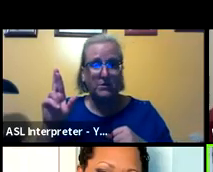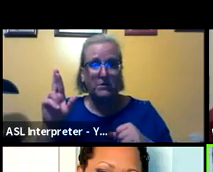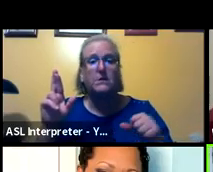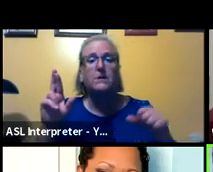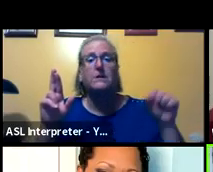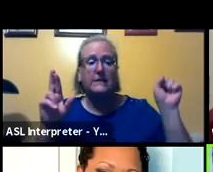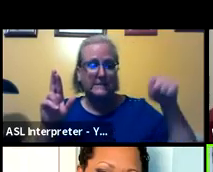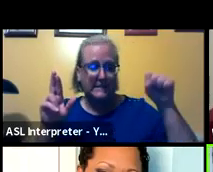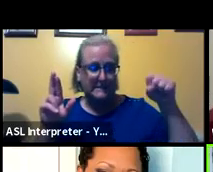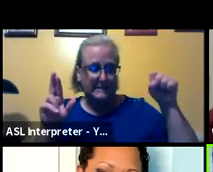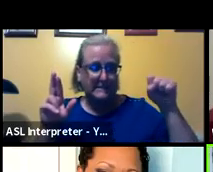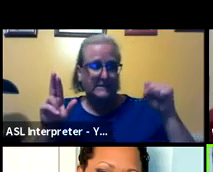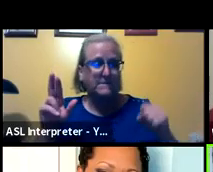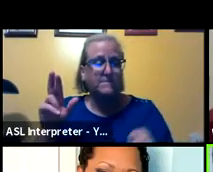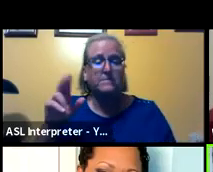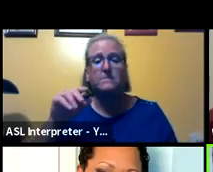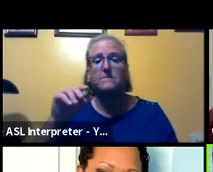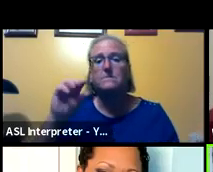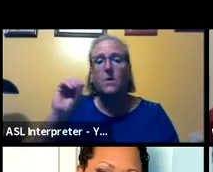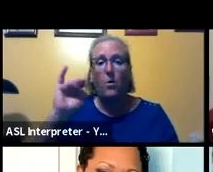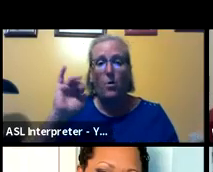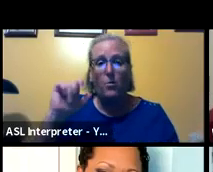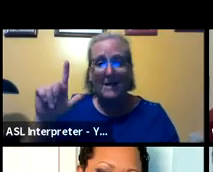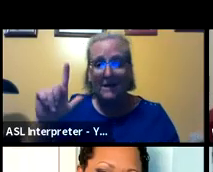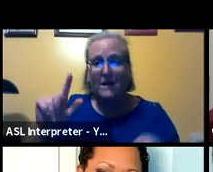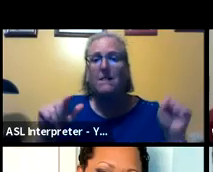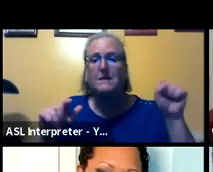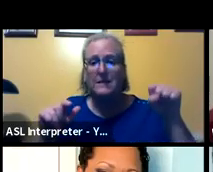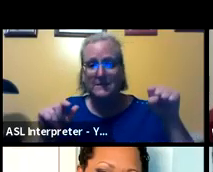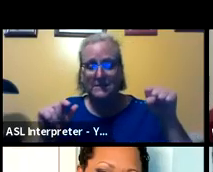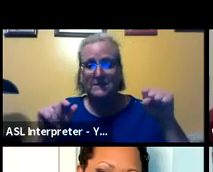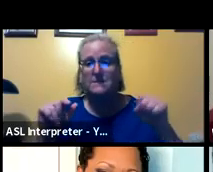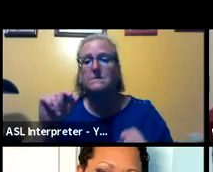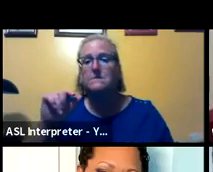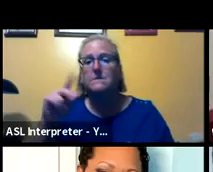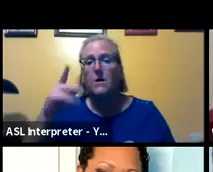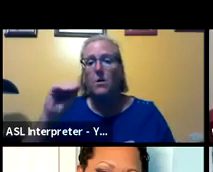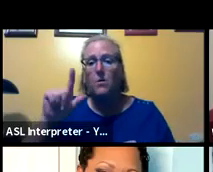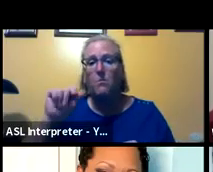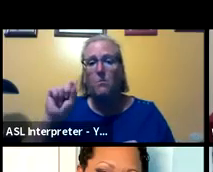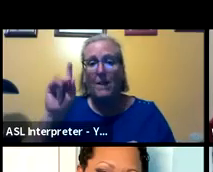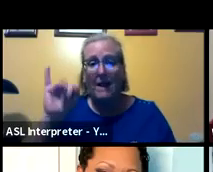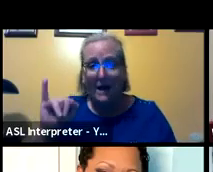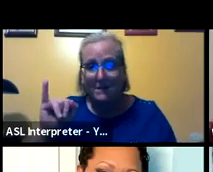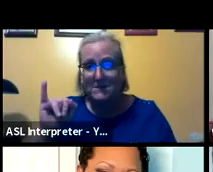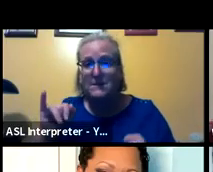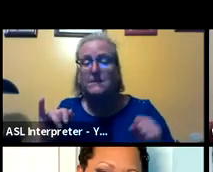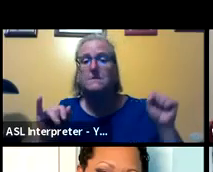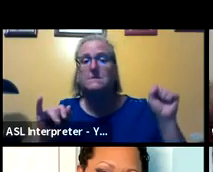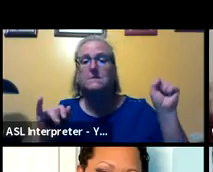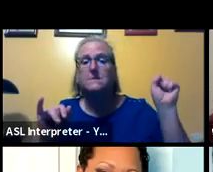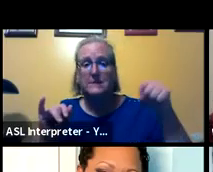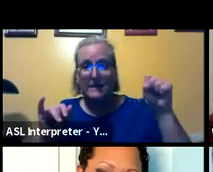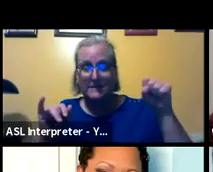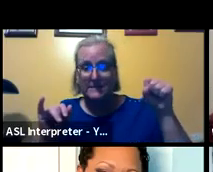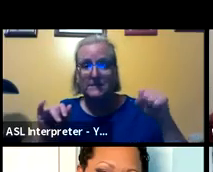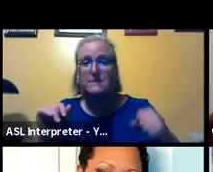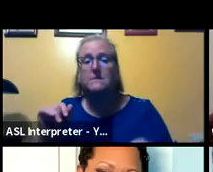Alethea Smith-Tucker, yes. Dr. O'Neill? Claire O'Neill, yes. Mr. Pulaski? Fred Pulaski,